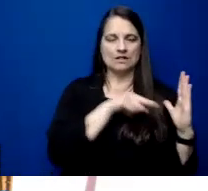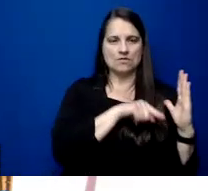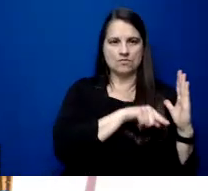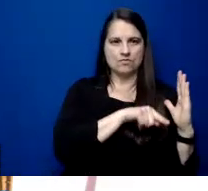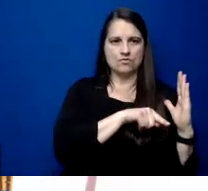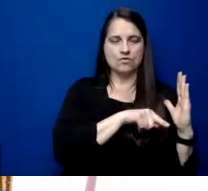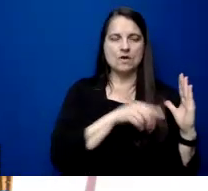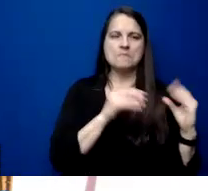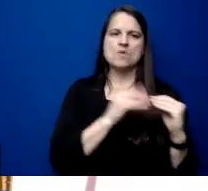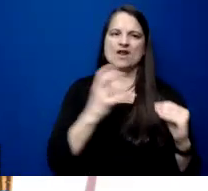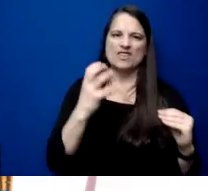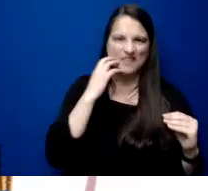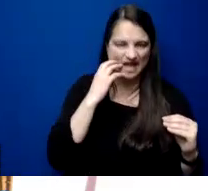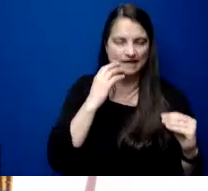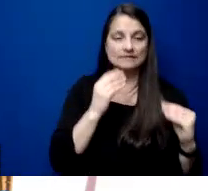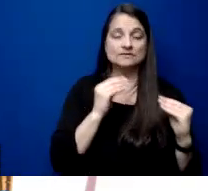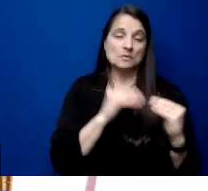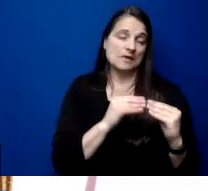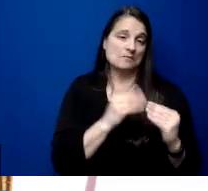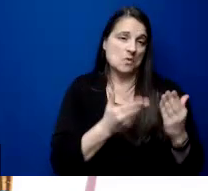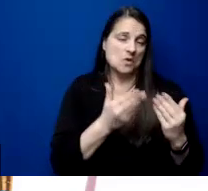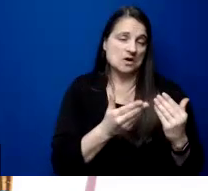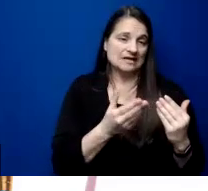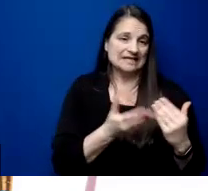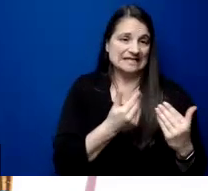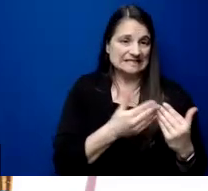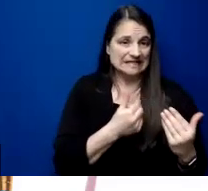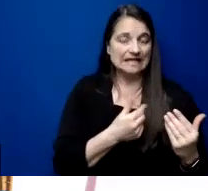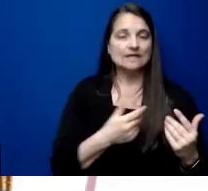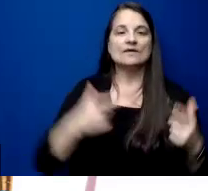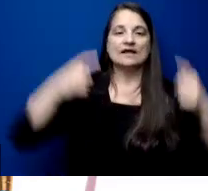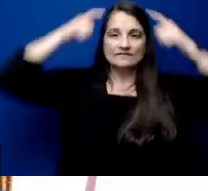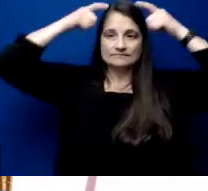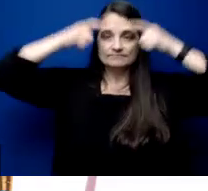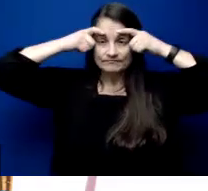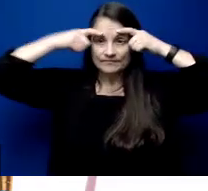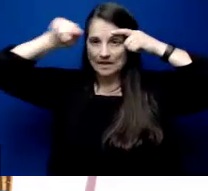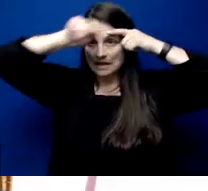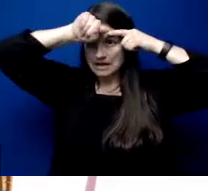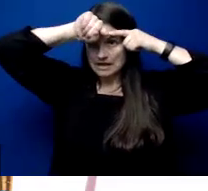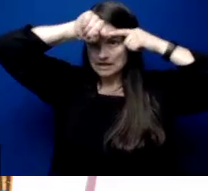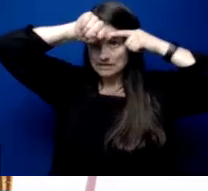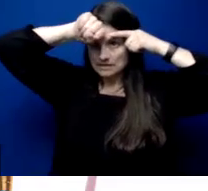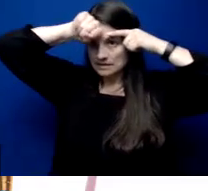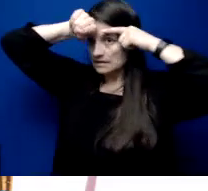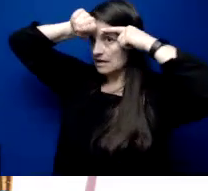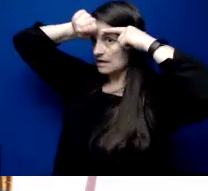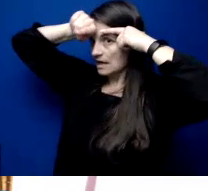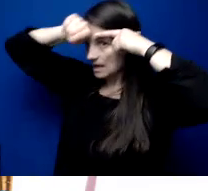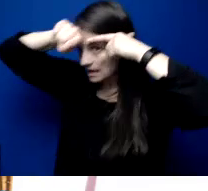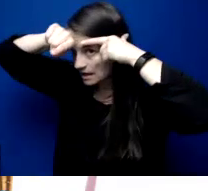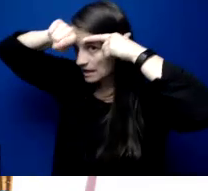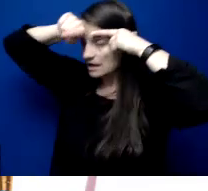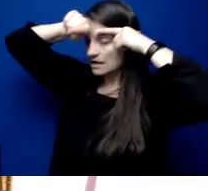heavier, so they might be easier to hold in a hand. We have head mounting styluses that can attach to a headband that you